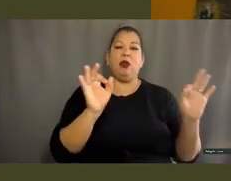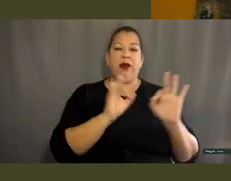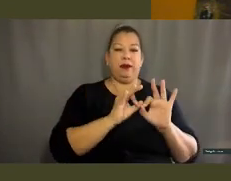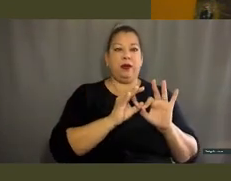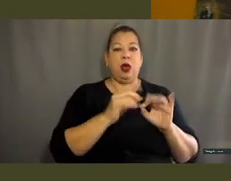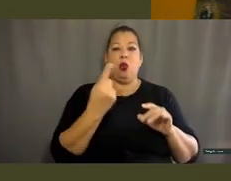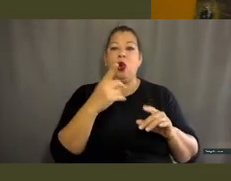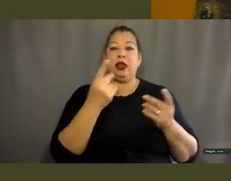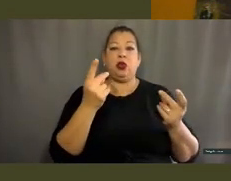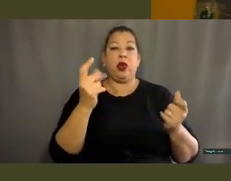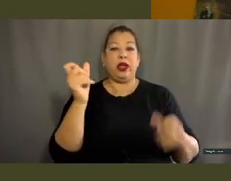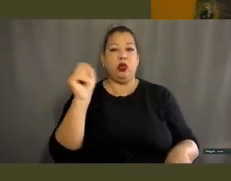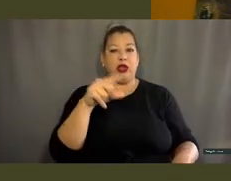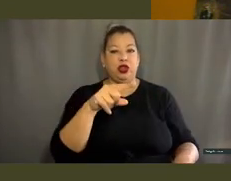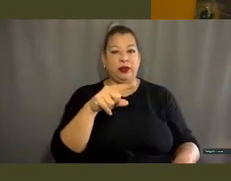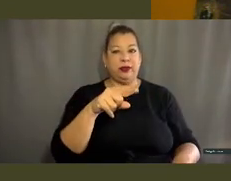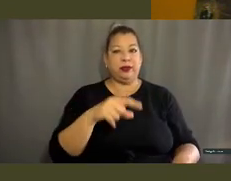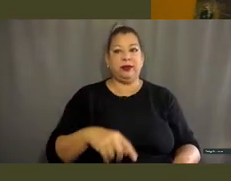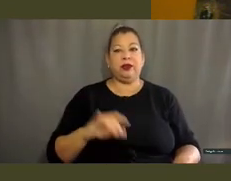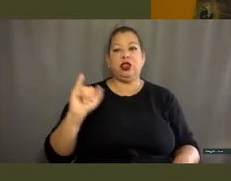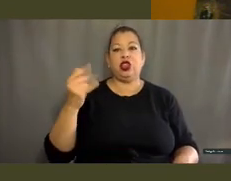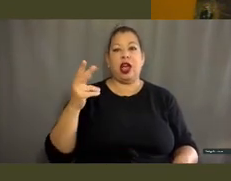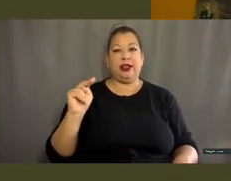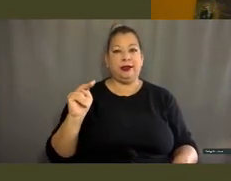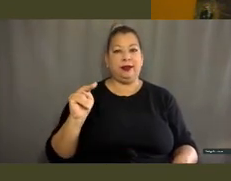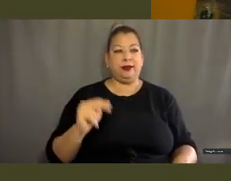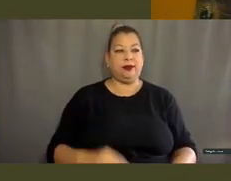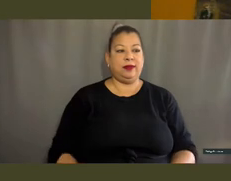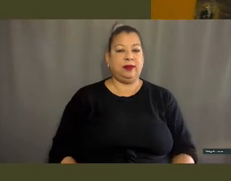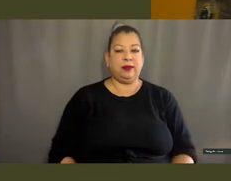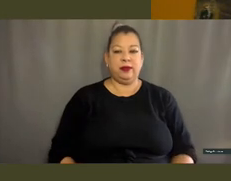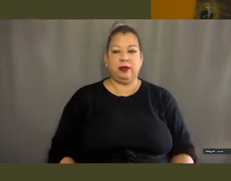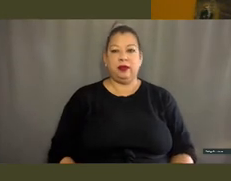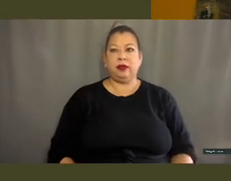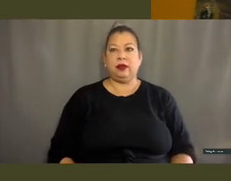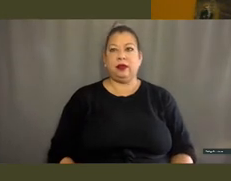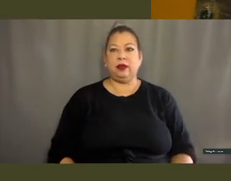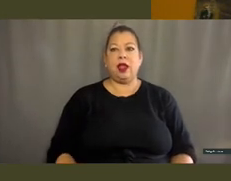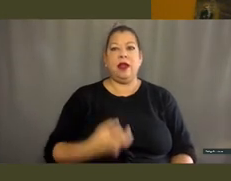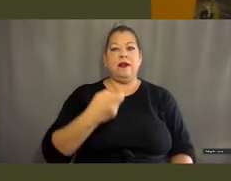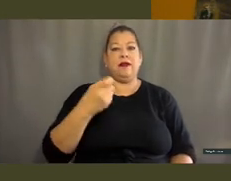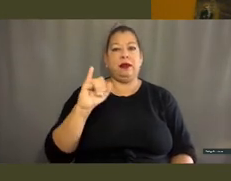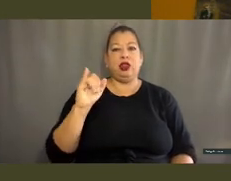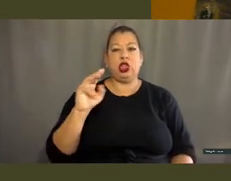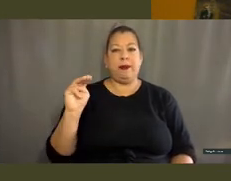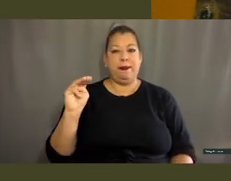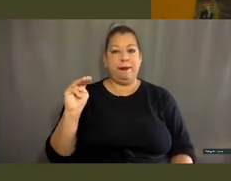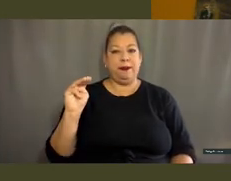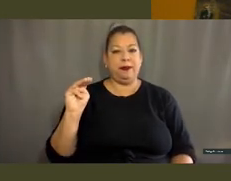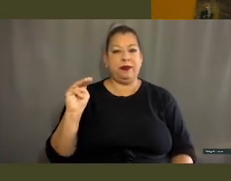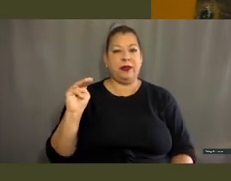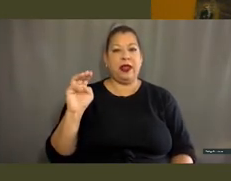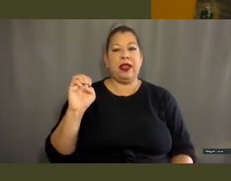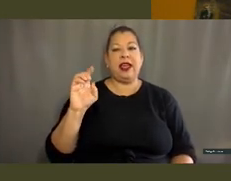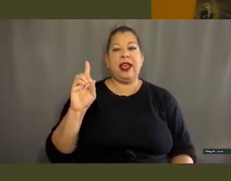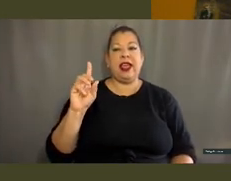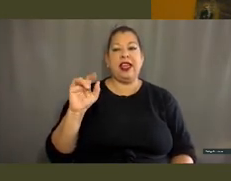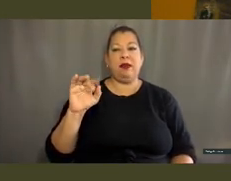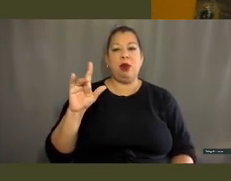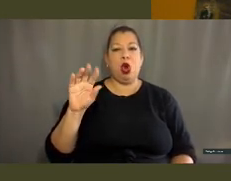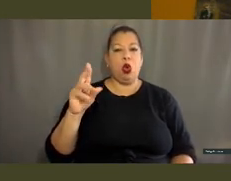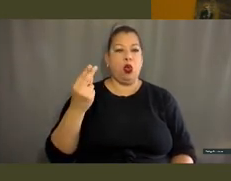question, and I'd like to put this one to John. And this one is from Jim in Edinburgh, the UK. And he